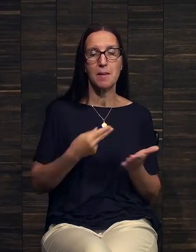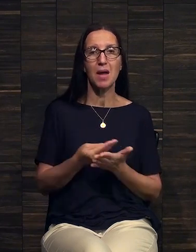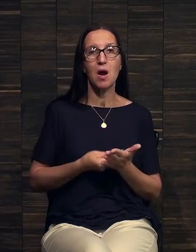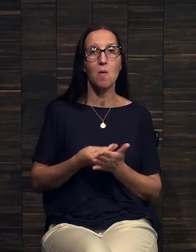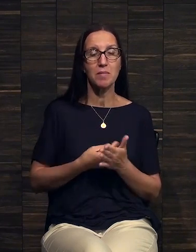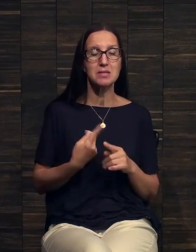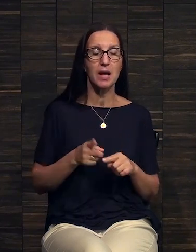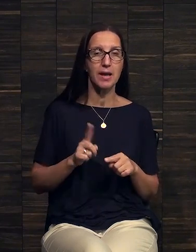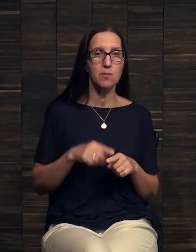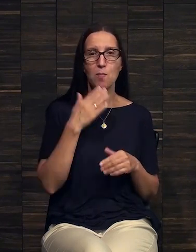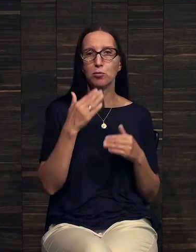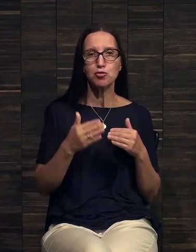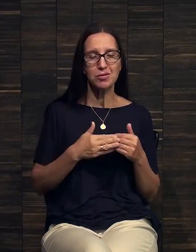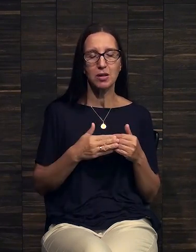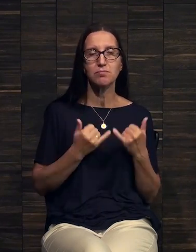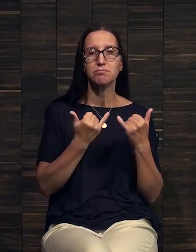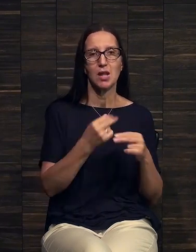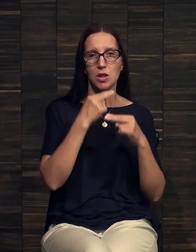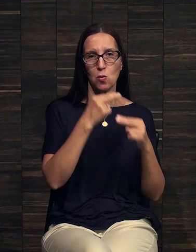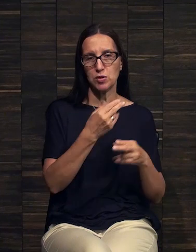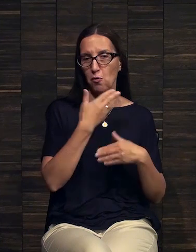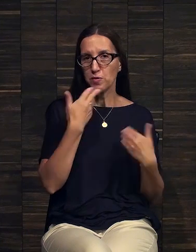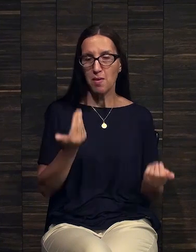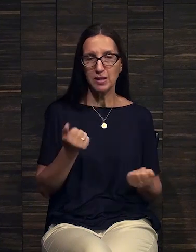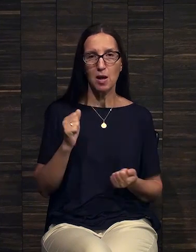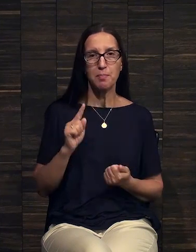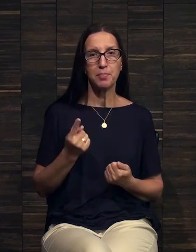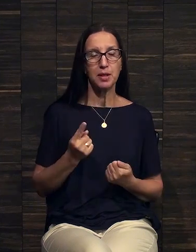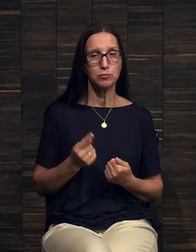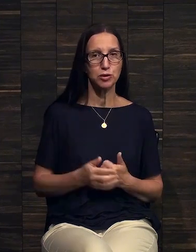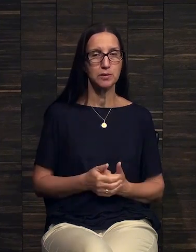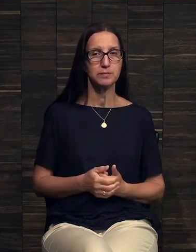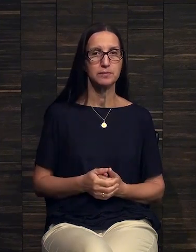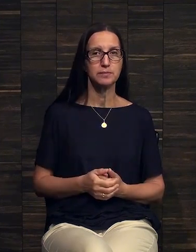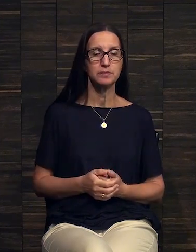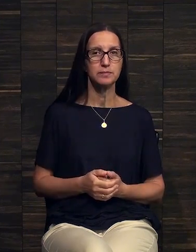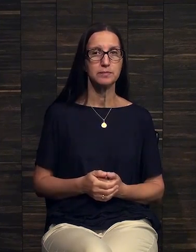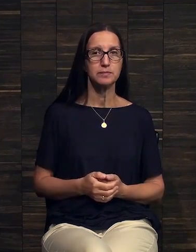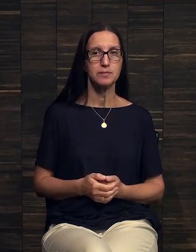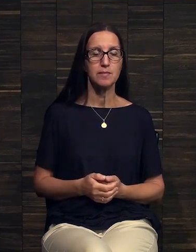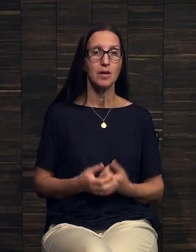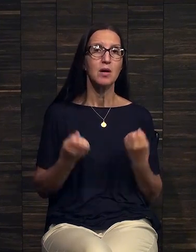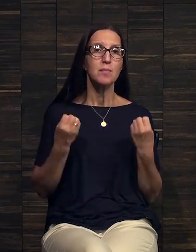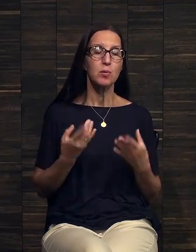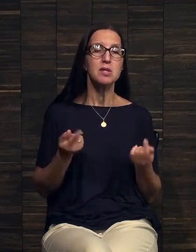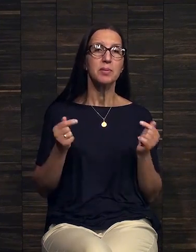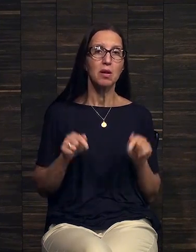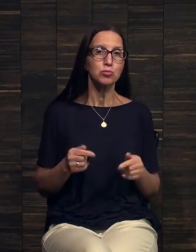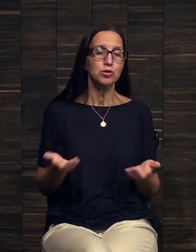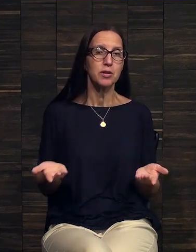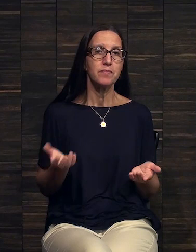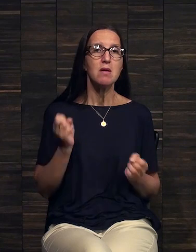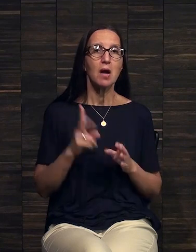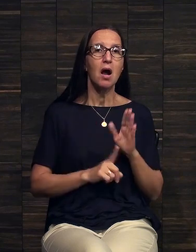And in the comics itself, it is not a point of focus in the comics. Because